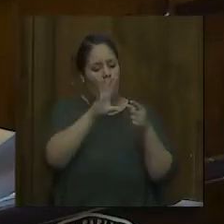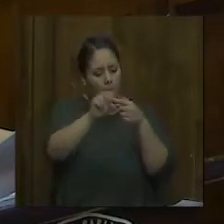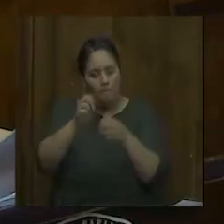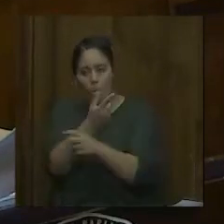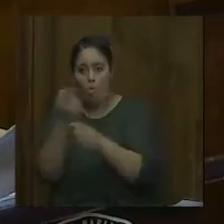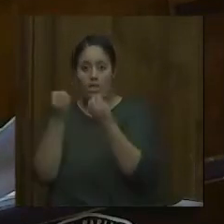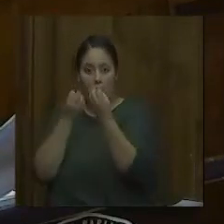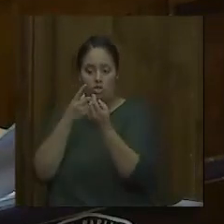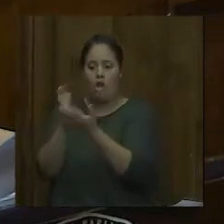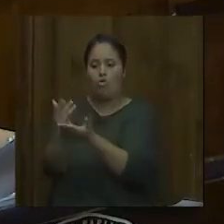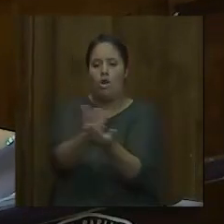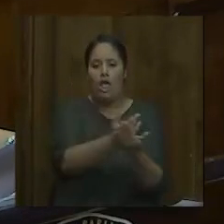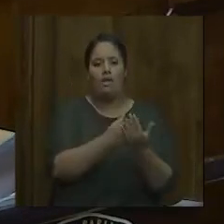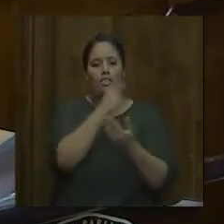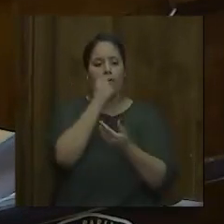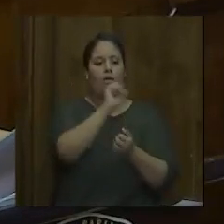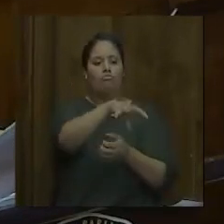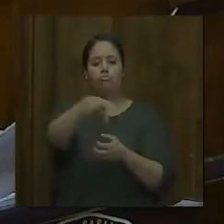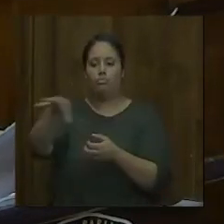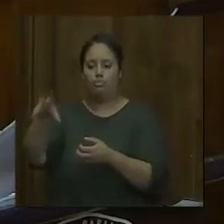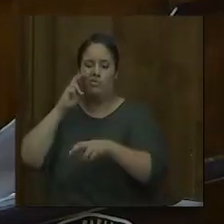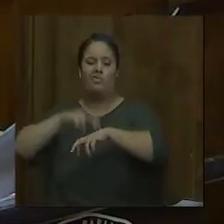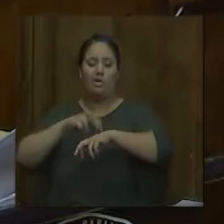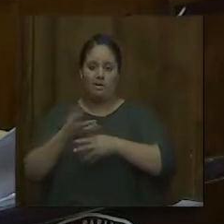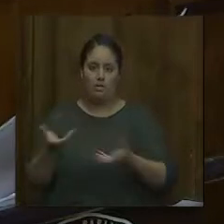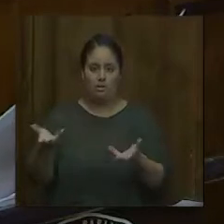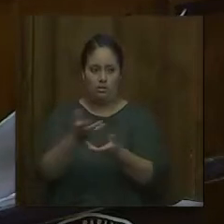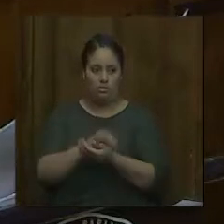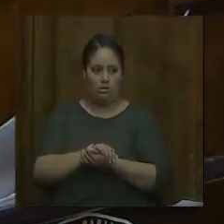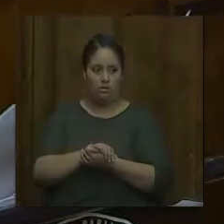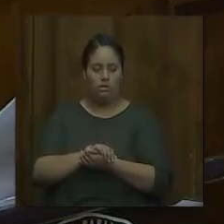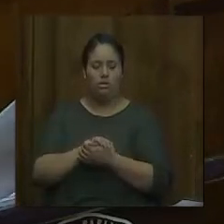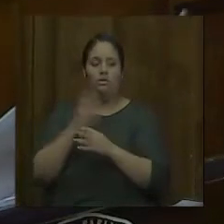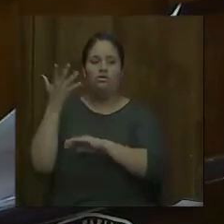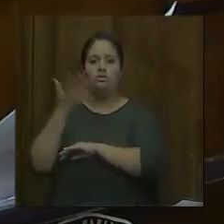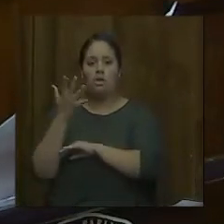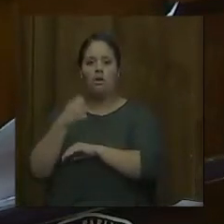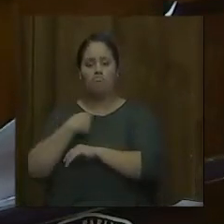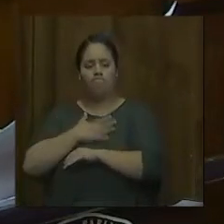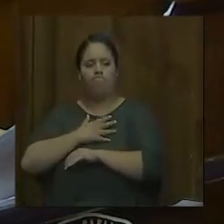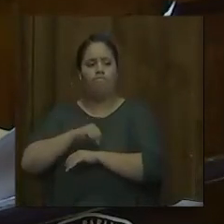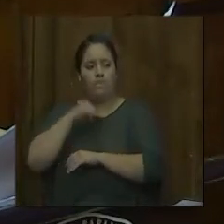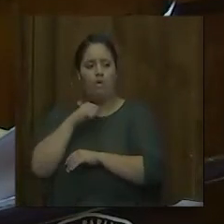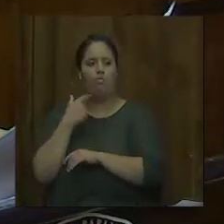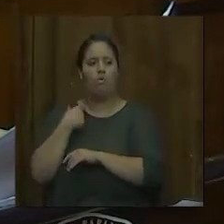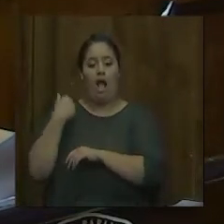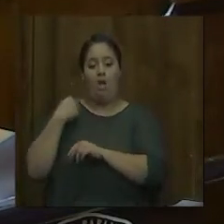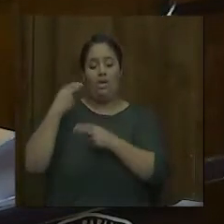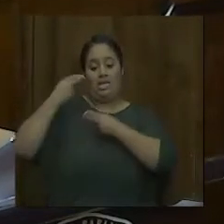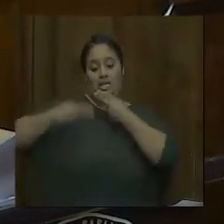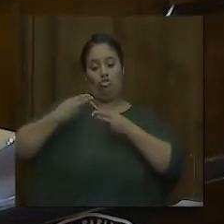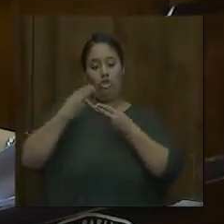and correcting the spelling of geographical names where necessary. Speaker, I am delighted that our Oral History